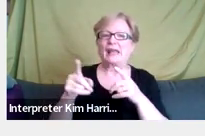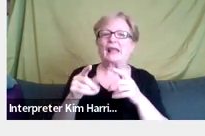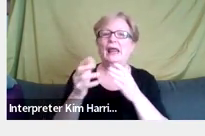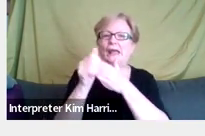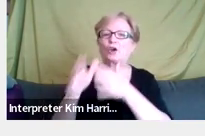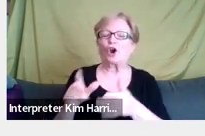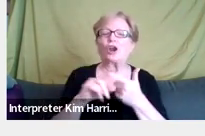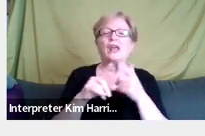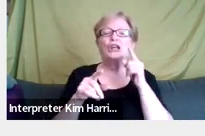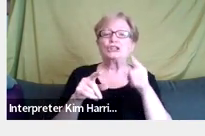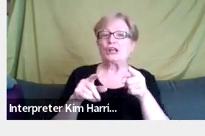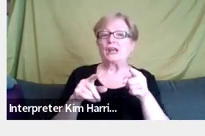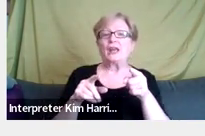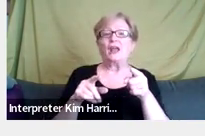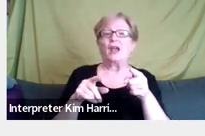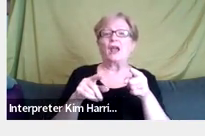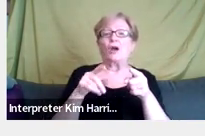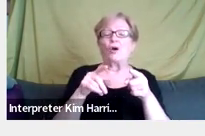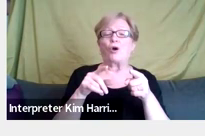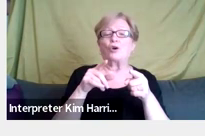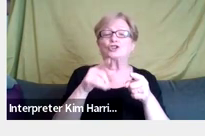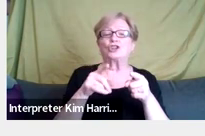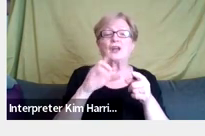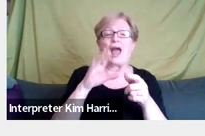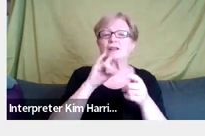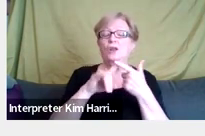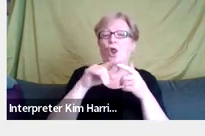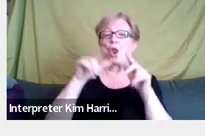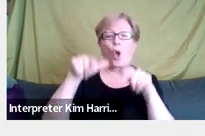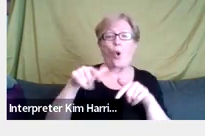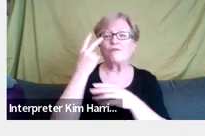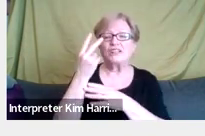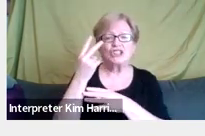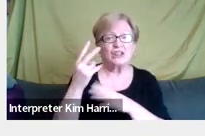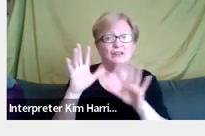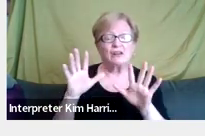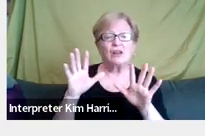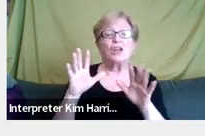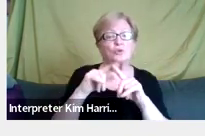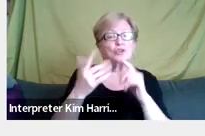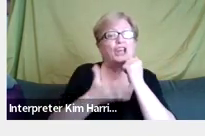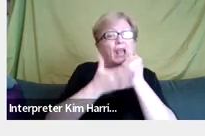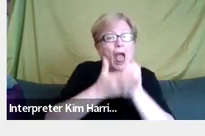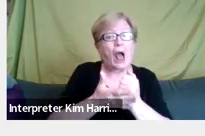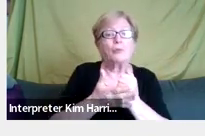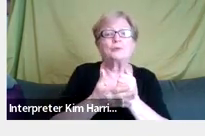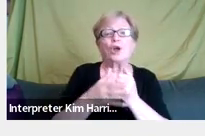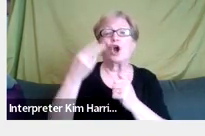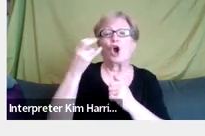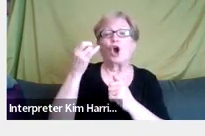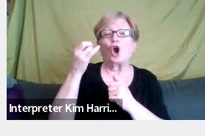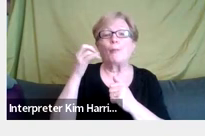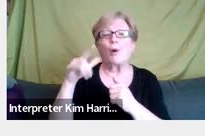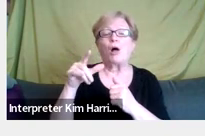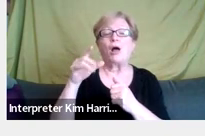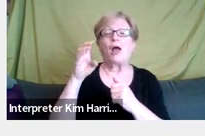was instrumental. She has low vision. And so she was instrumental in helping Herbal Essence